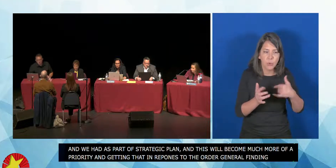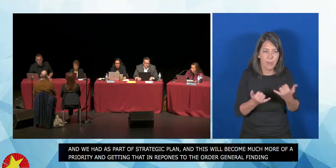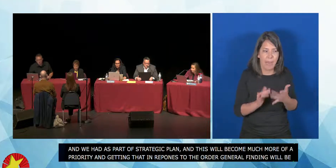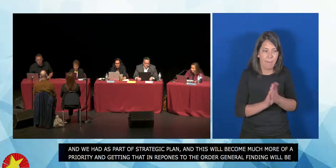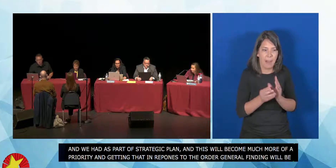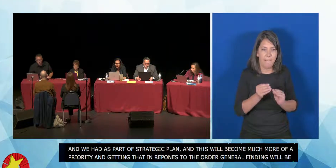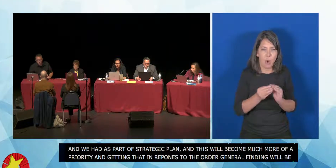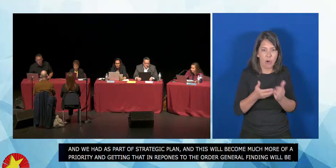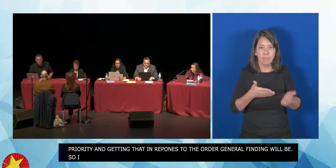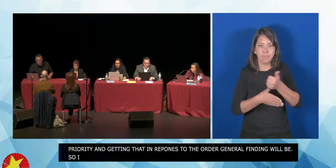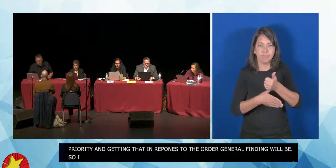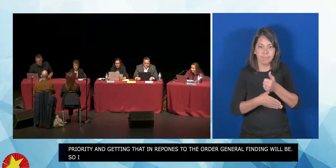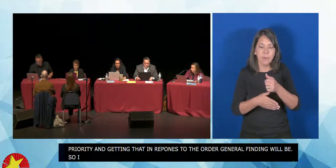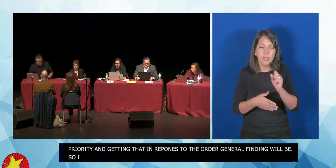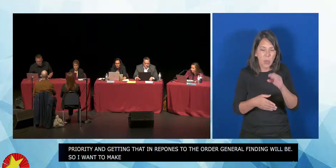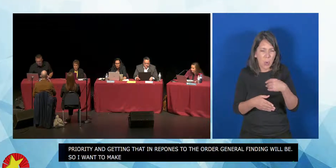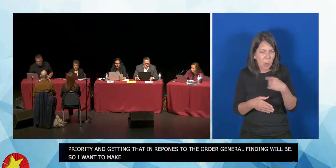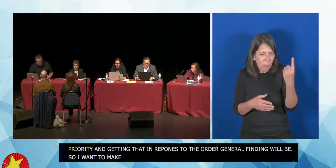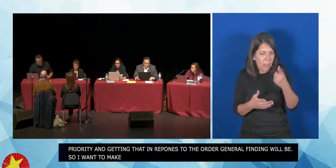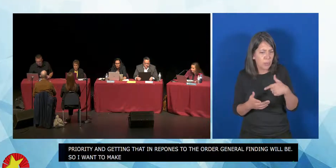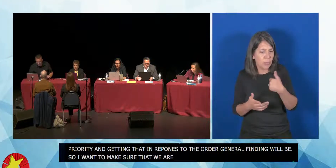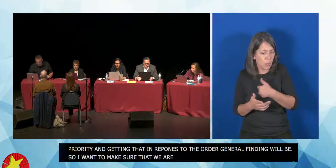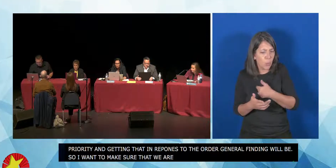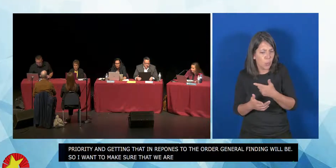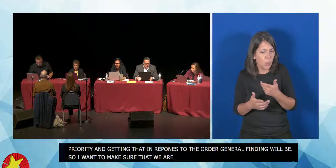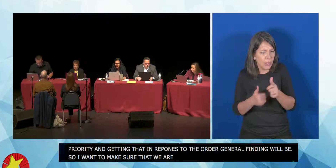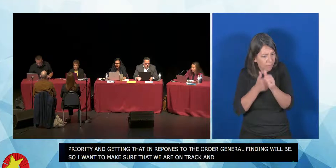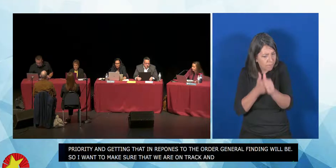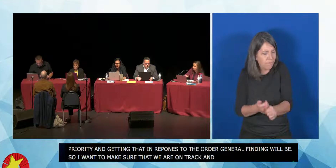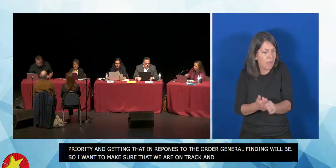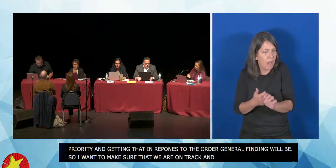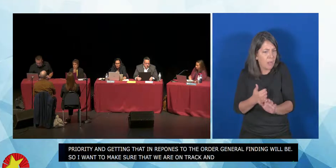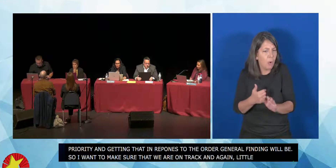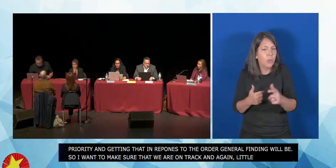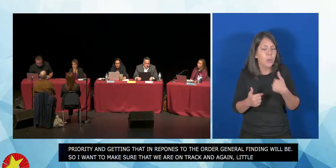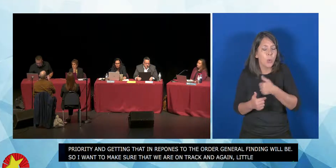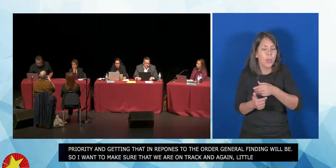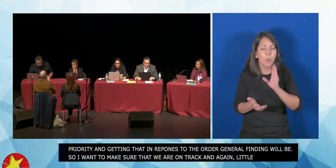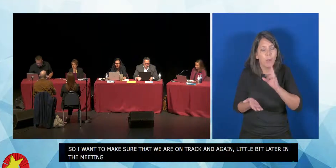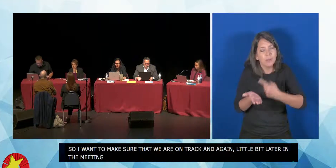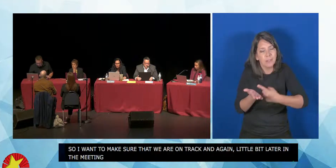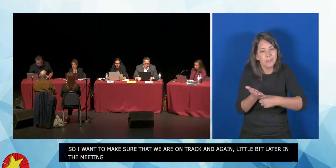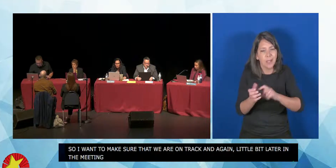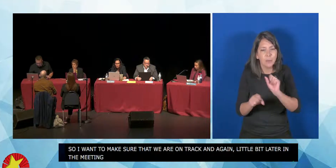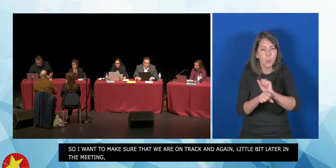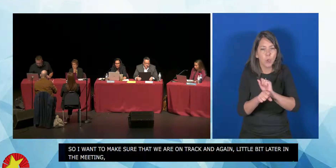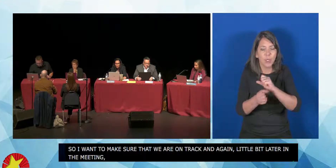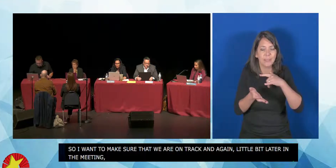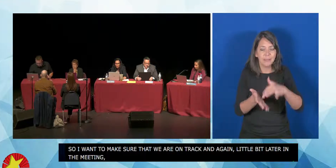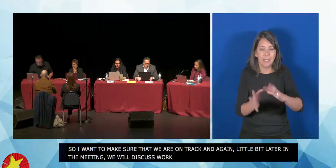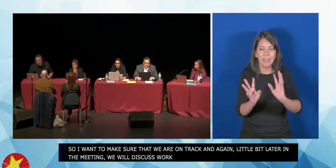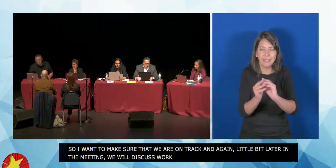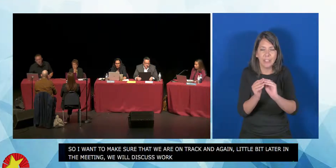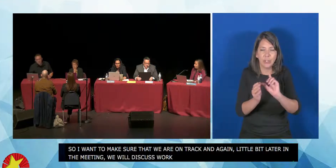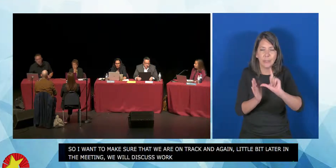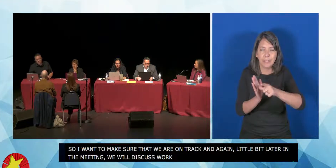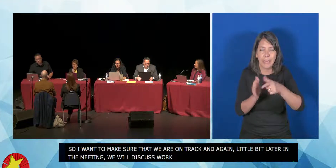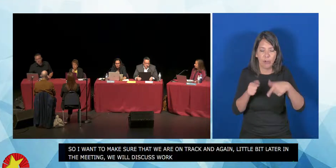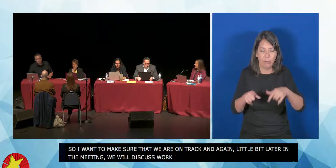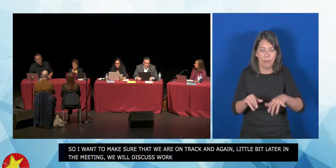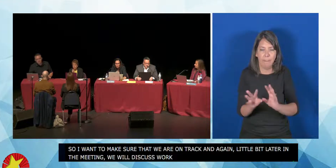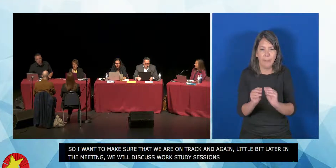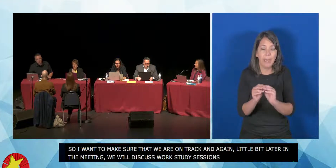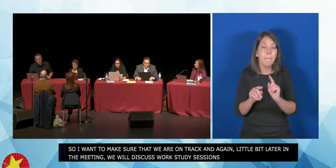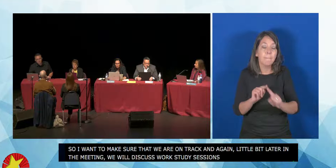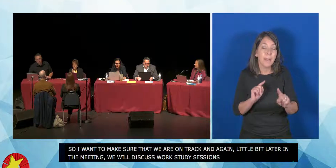that we are on track. Again, a little bit later in the meeting, we're going to discuss work study sessions related to that, but I want to make sure that we're, responding to that